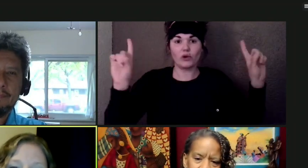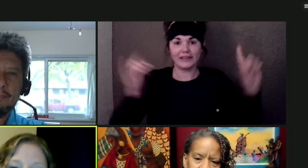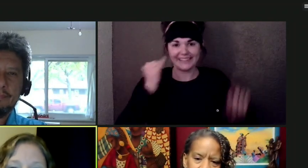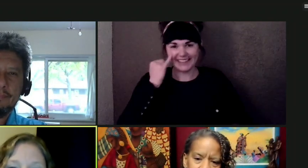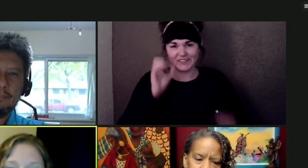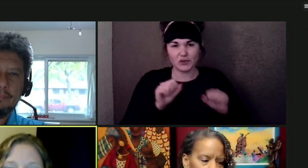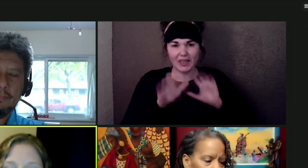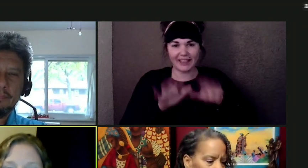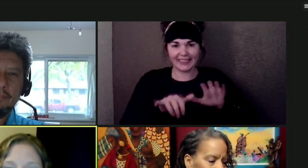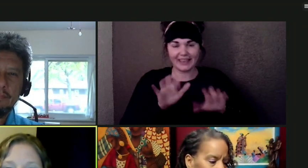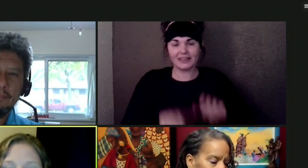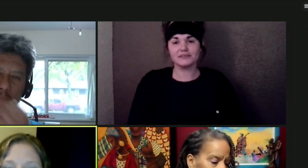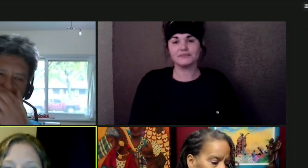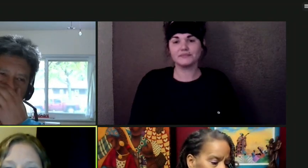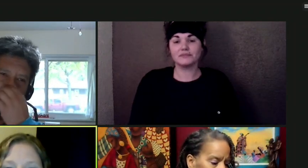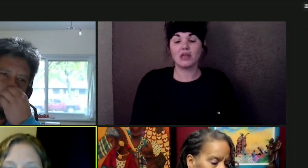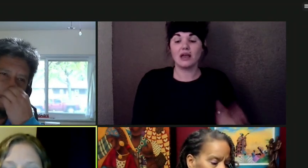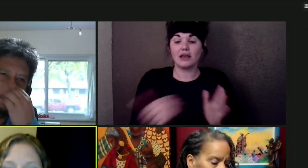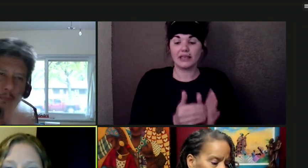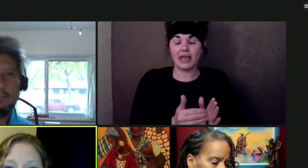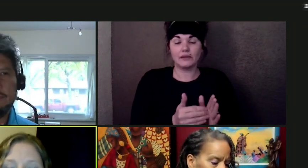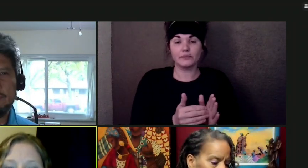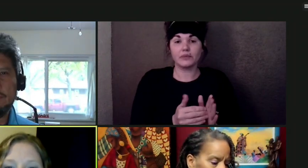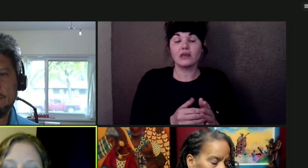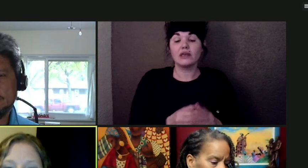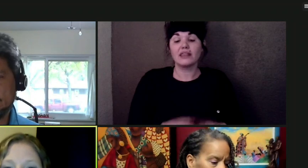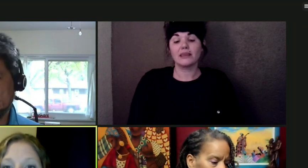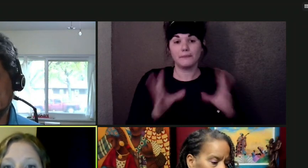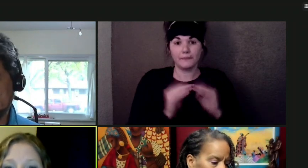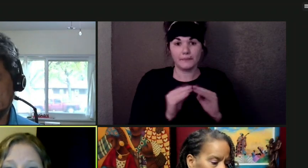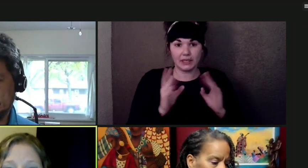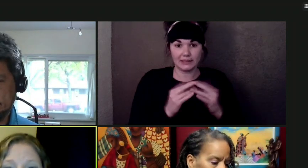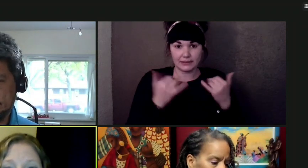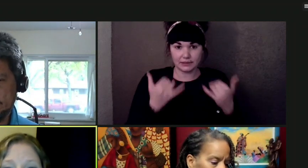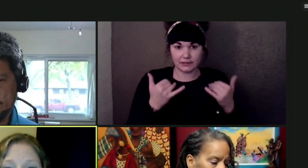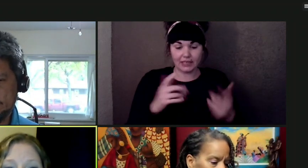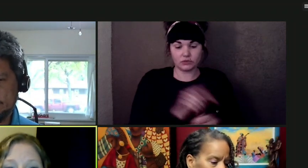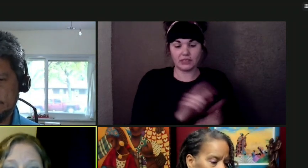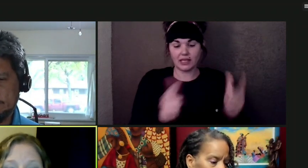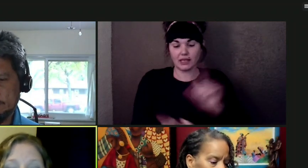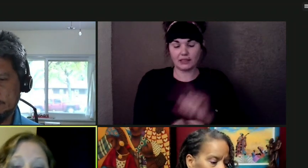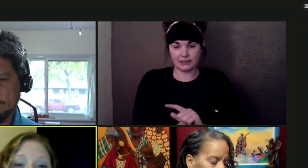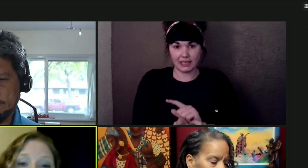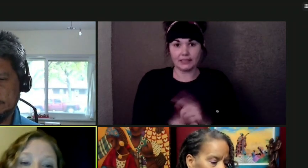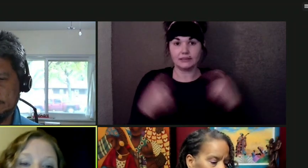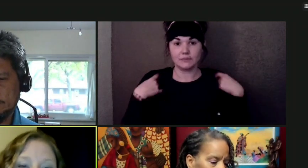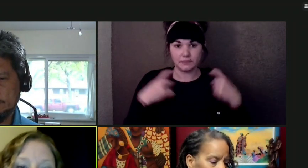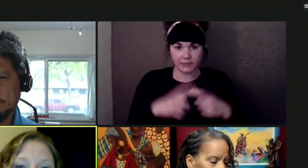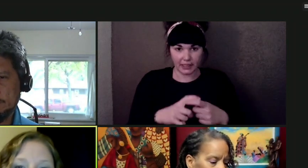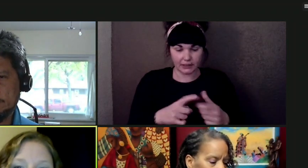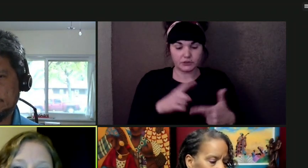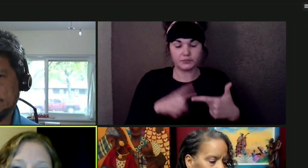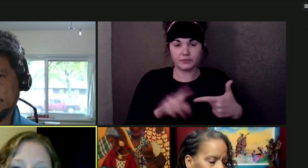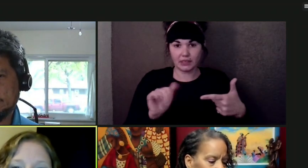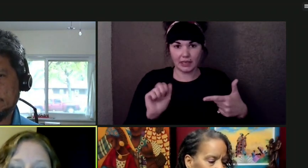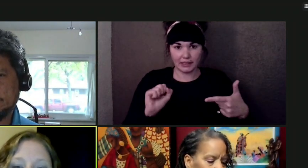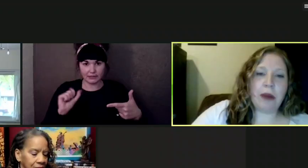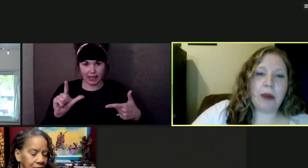translating the town hall to Spanish, um, and, uh, ASL. So, um, if,